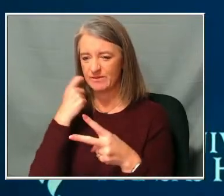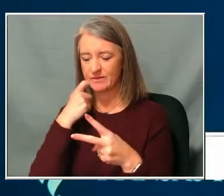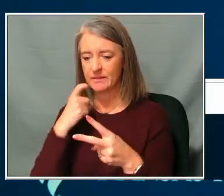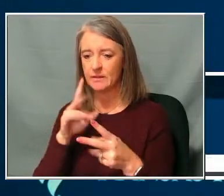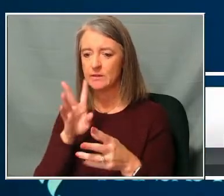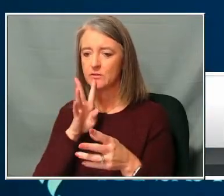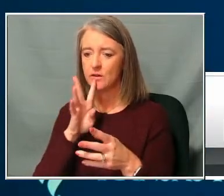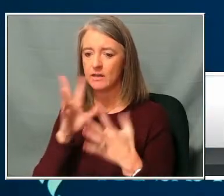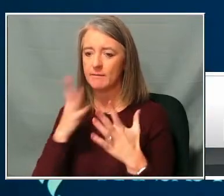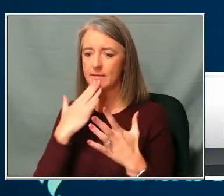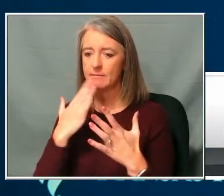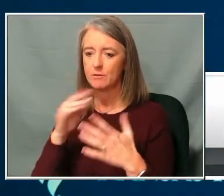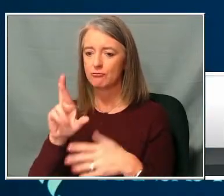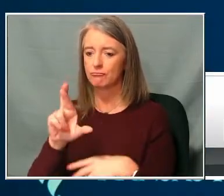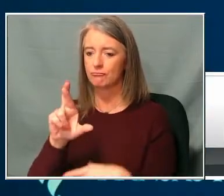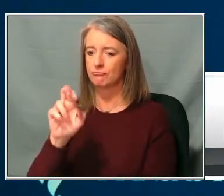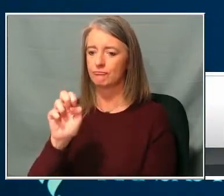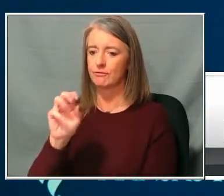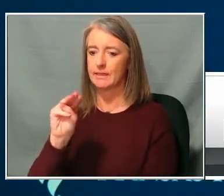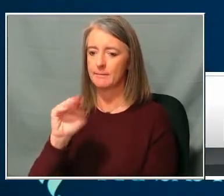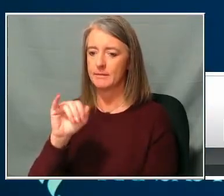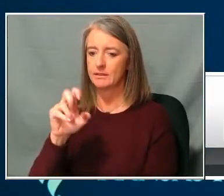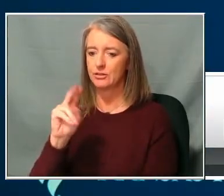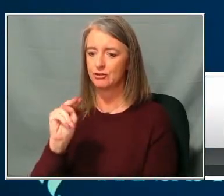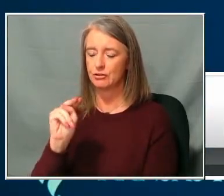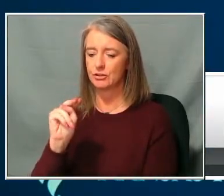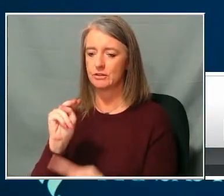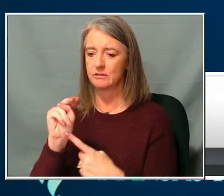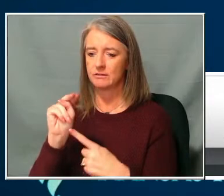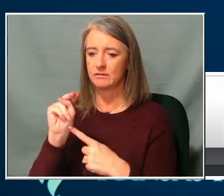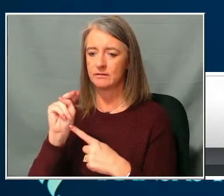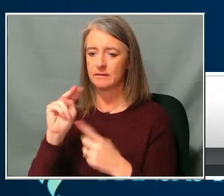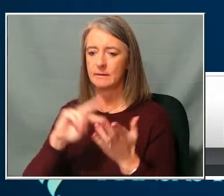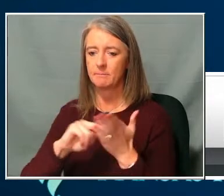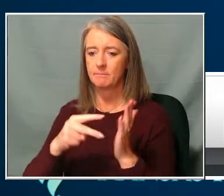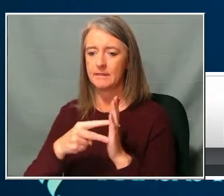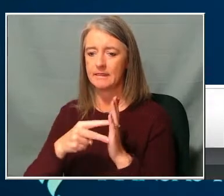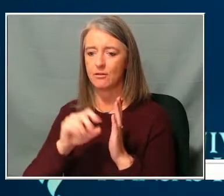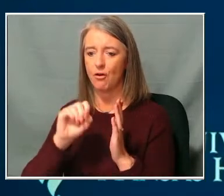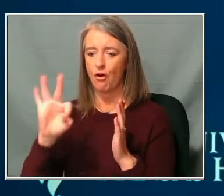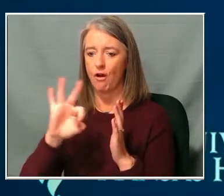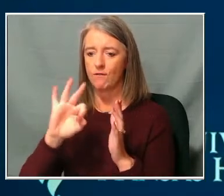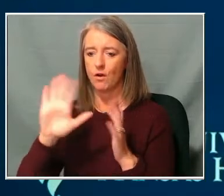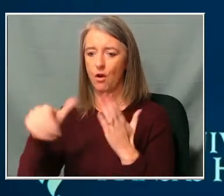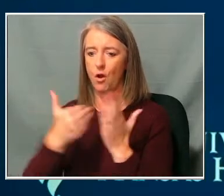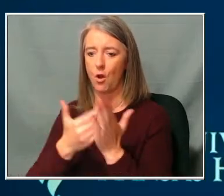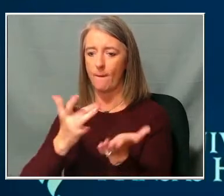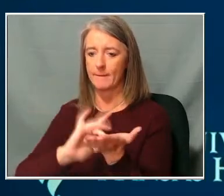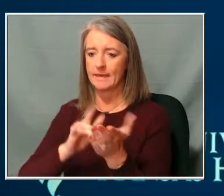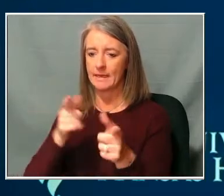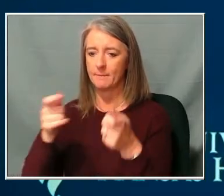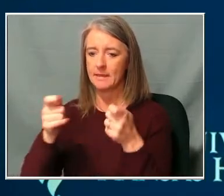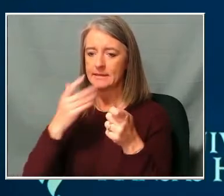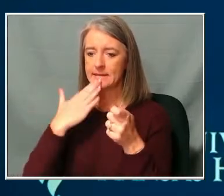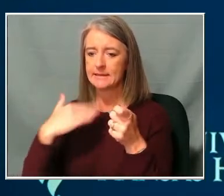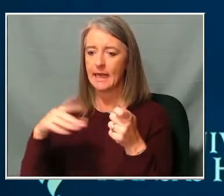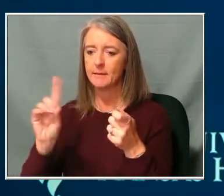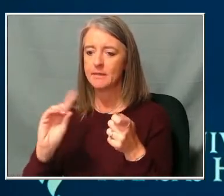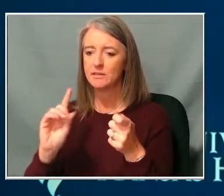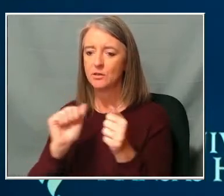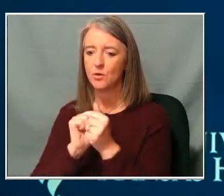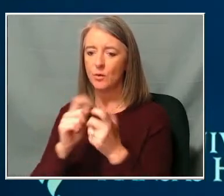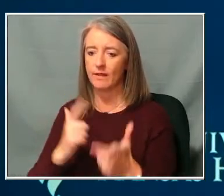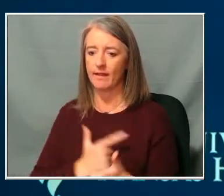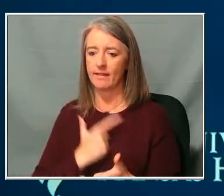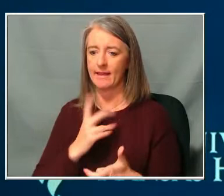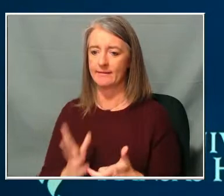diabetes remission today. By definition, diabetes remission really means you have to be off of all medications and managing diabetes with lifestyle